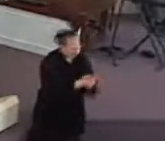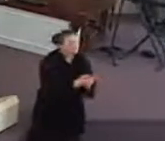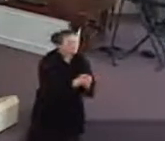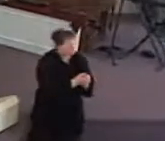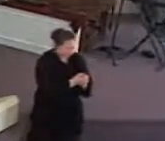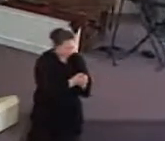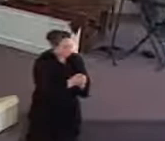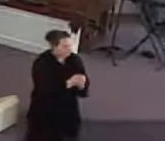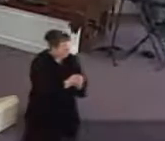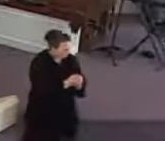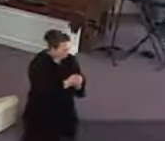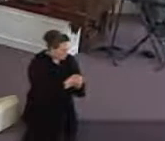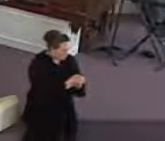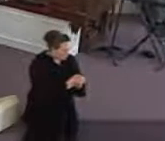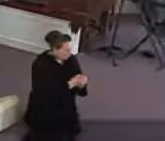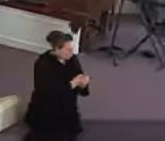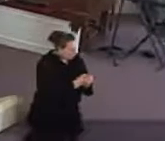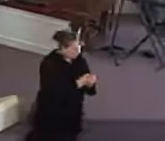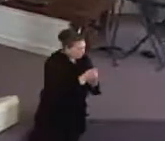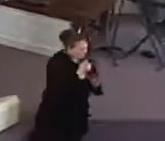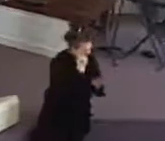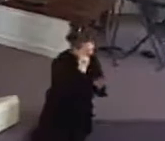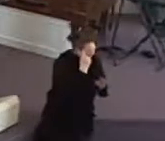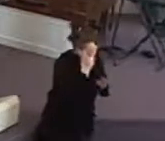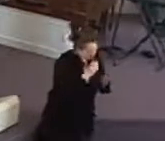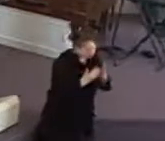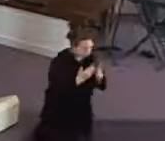We have to back up and think whether we want immediate justice or not.